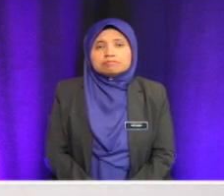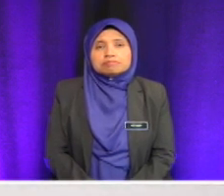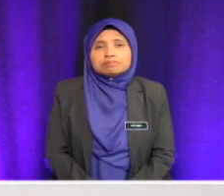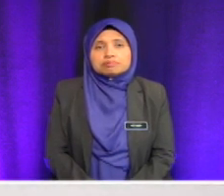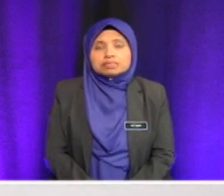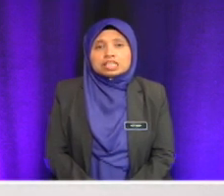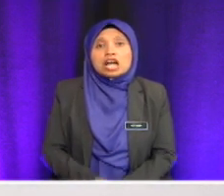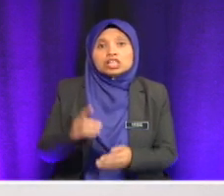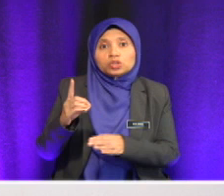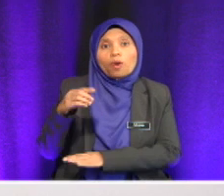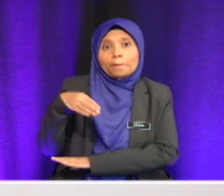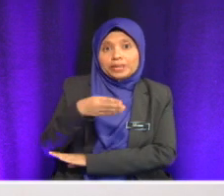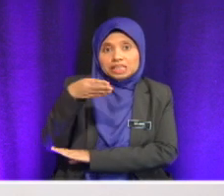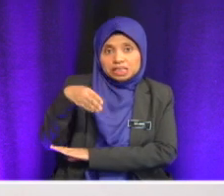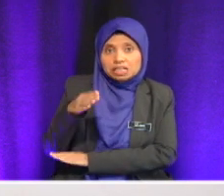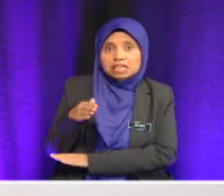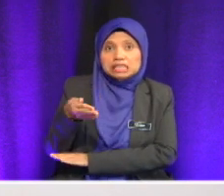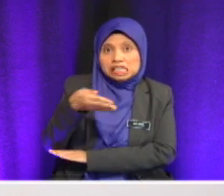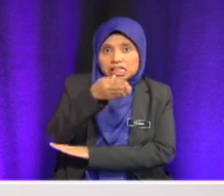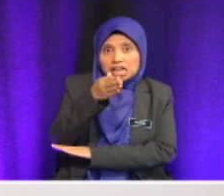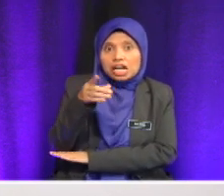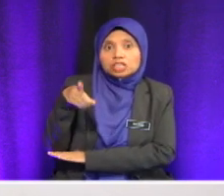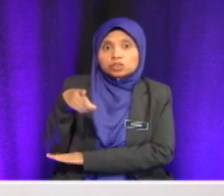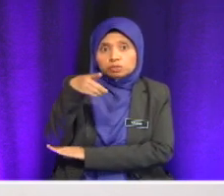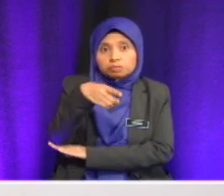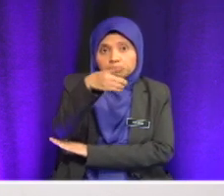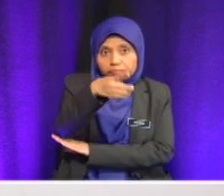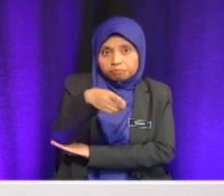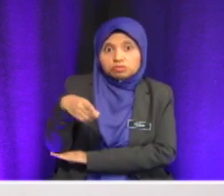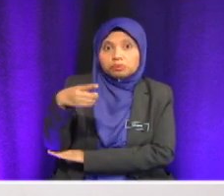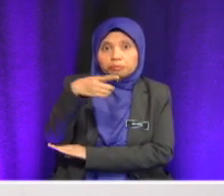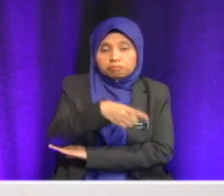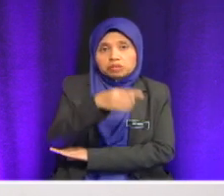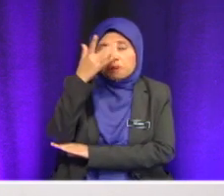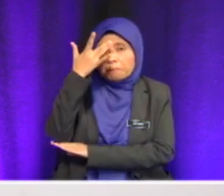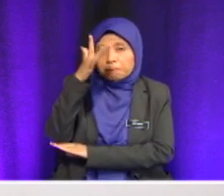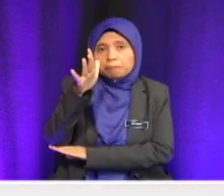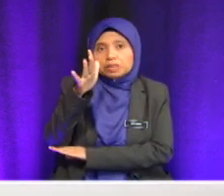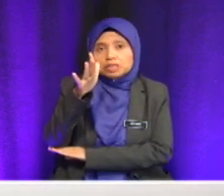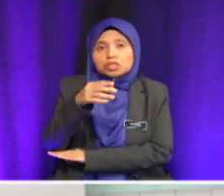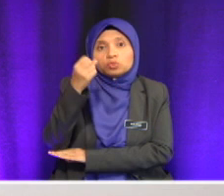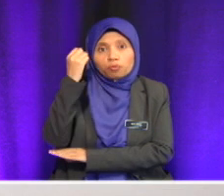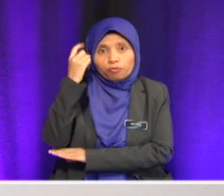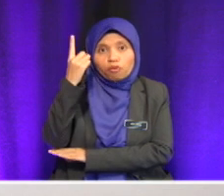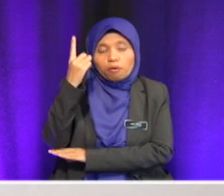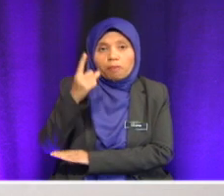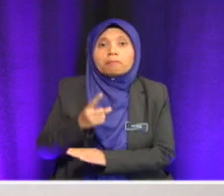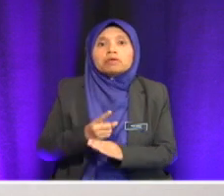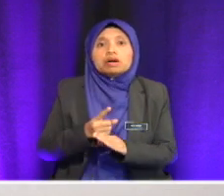Dolphin to the rescue. Dolphins are well known for their intelligence and their ability to understand human